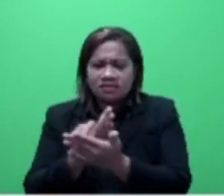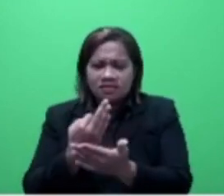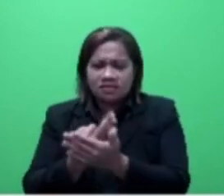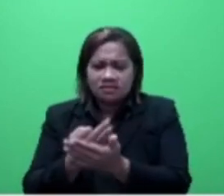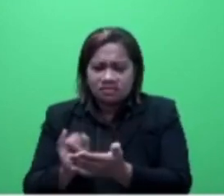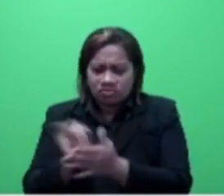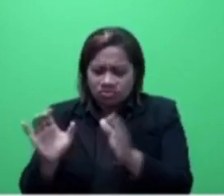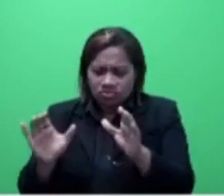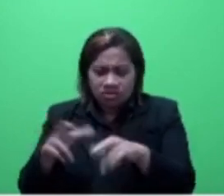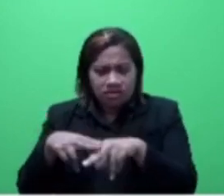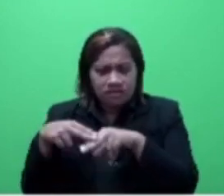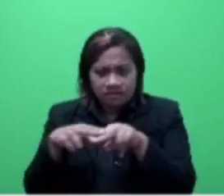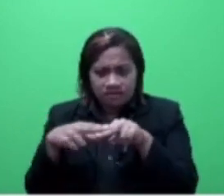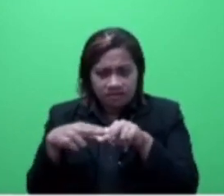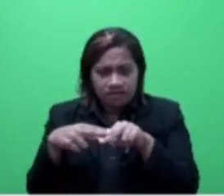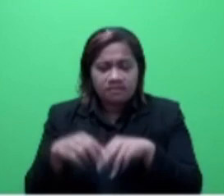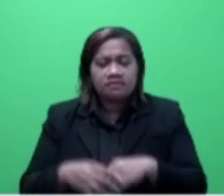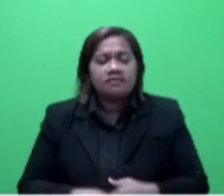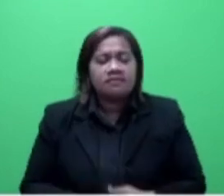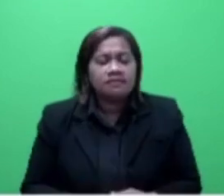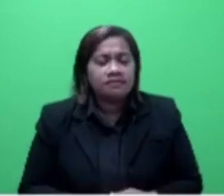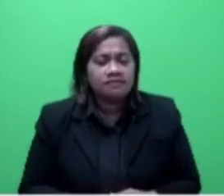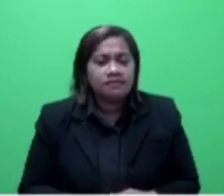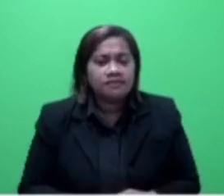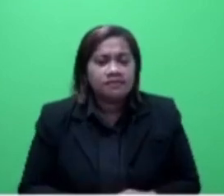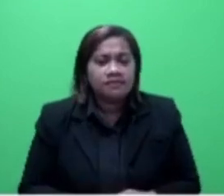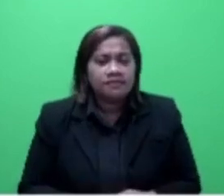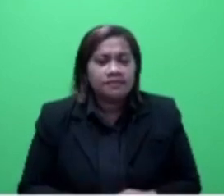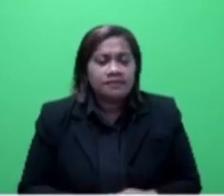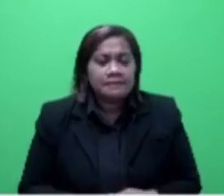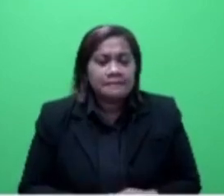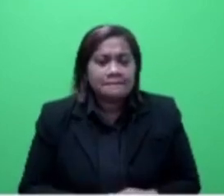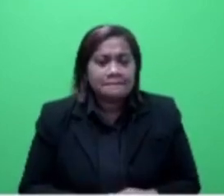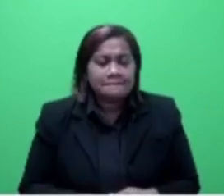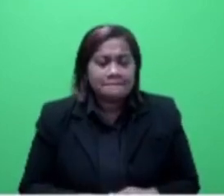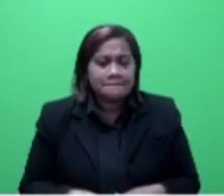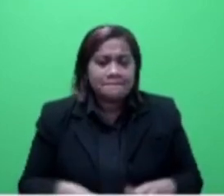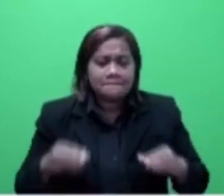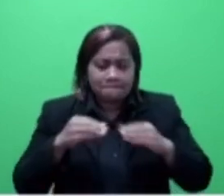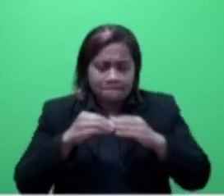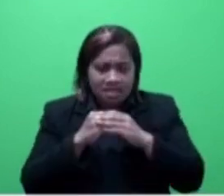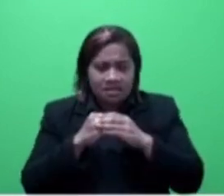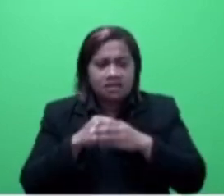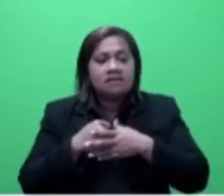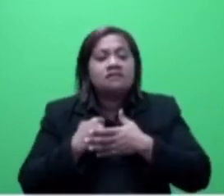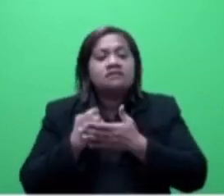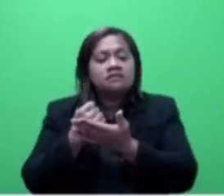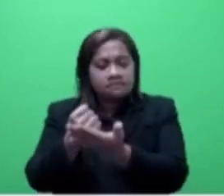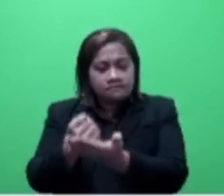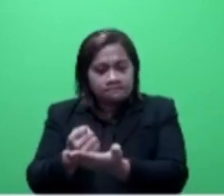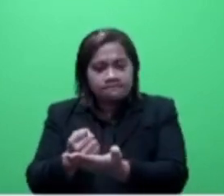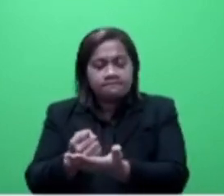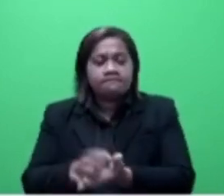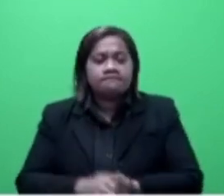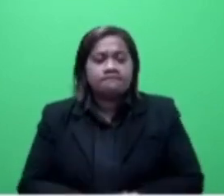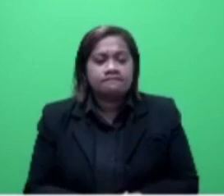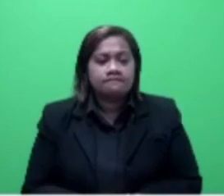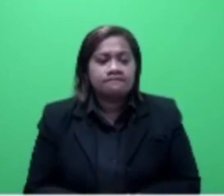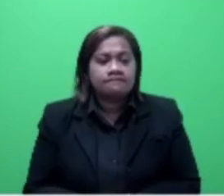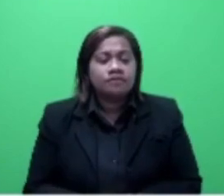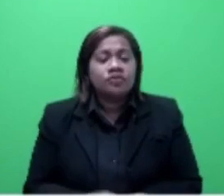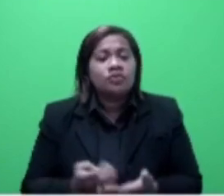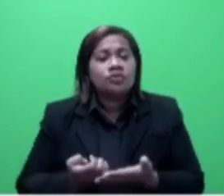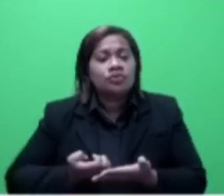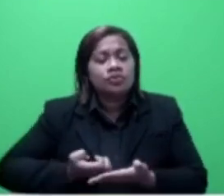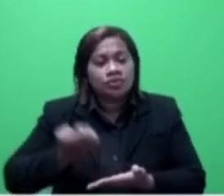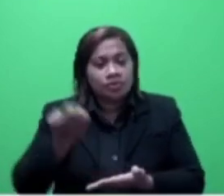It is our job to support that particular institution. The bank has supported, Honourable Speaker, sir, economic